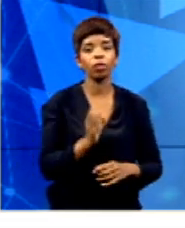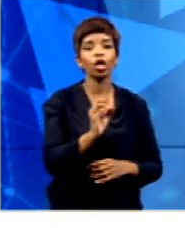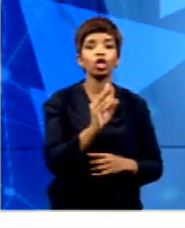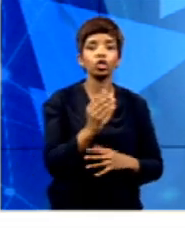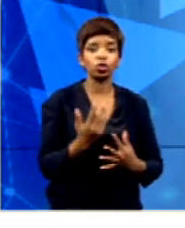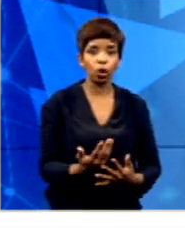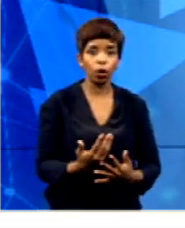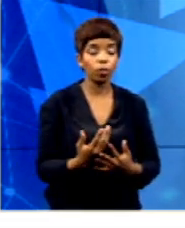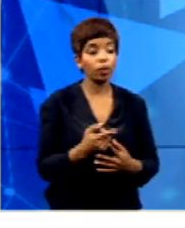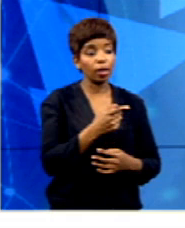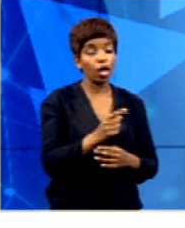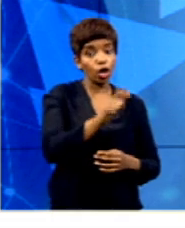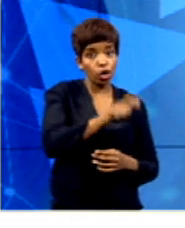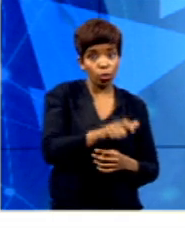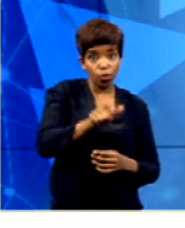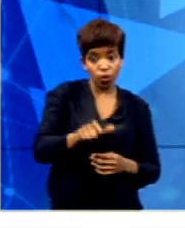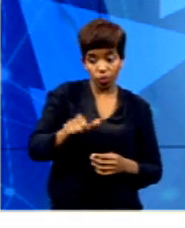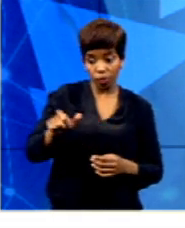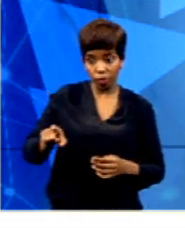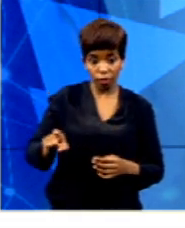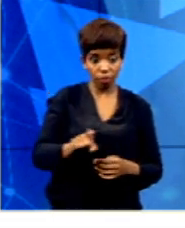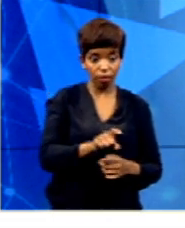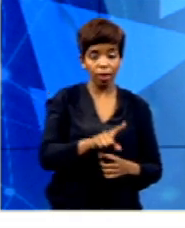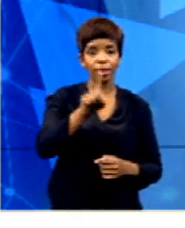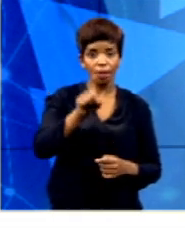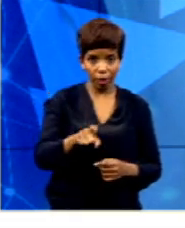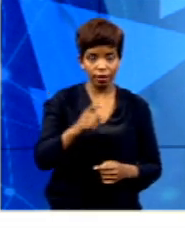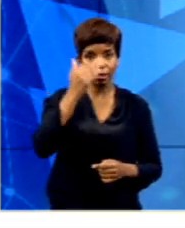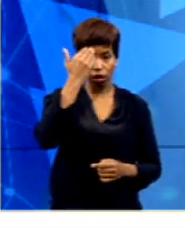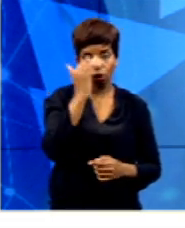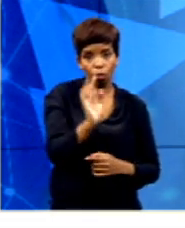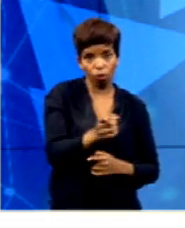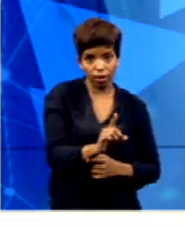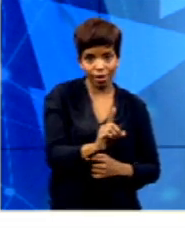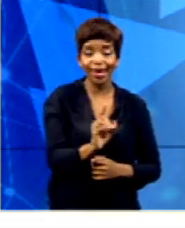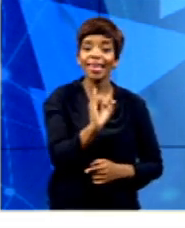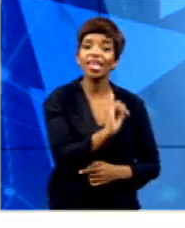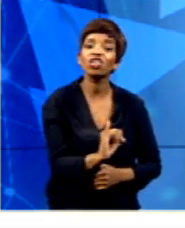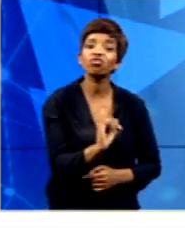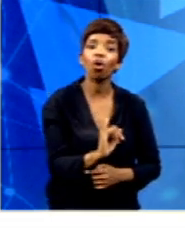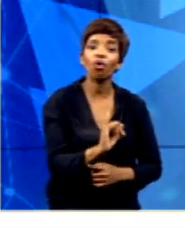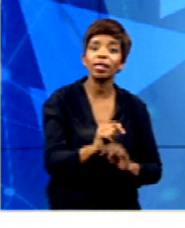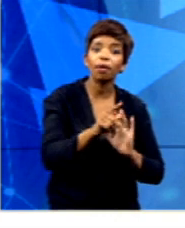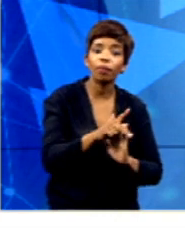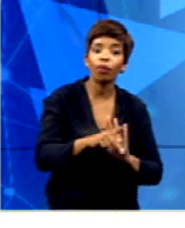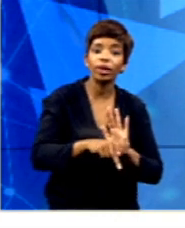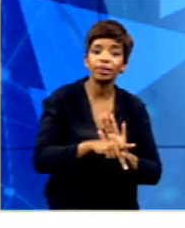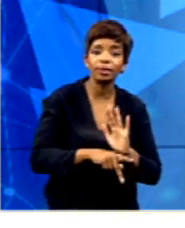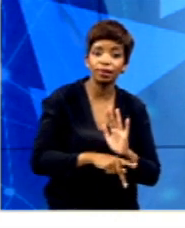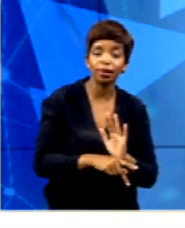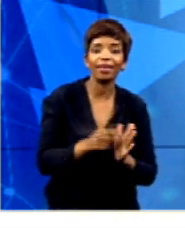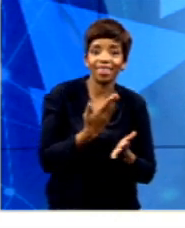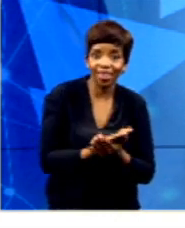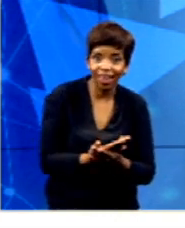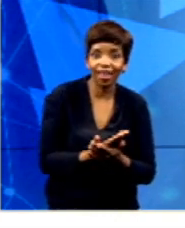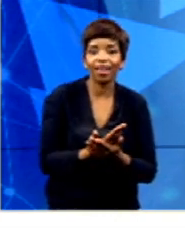consumer, need to also realize that an insurance policy, a short-term insurance policy, is there to cover you in the event of